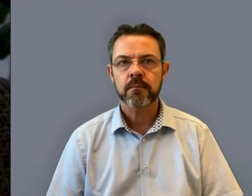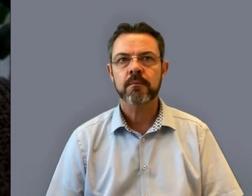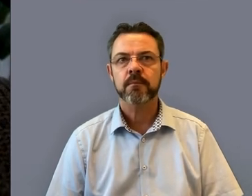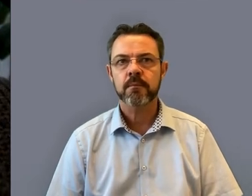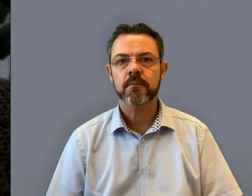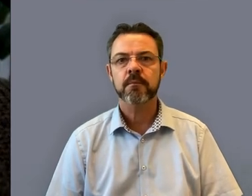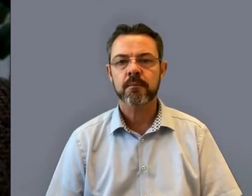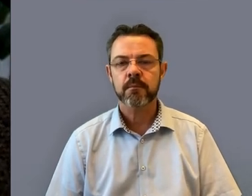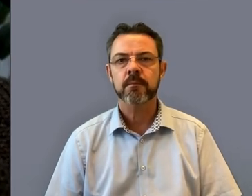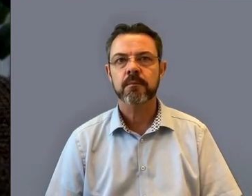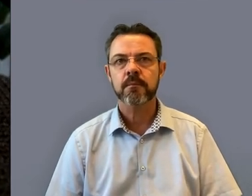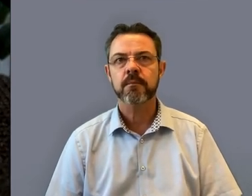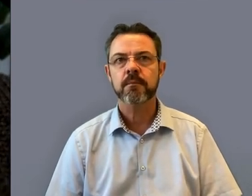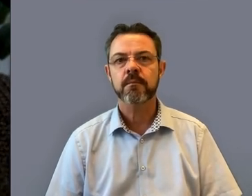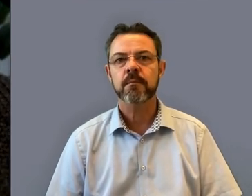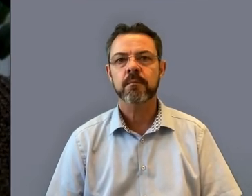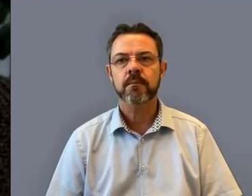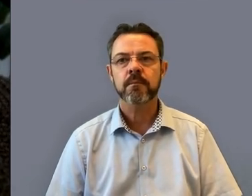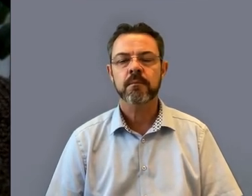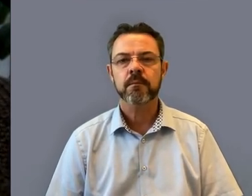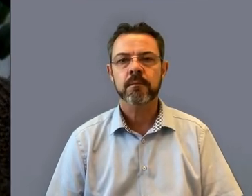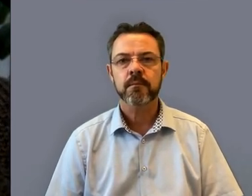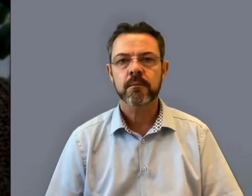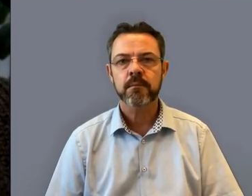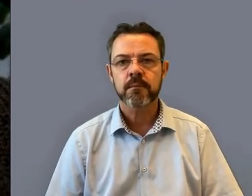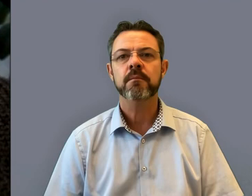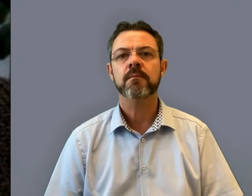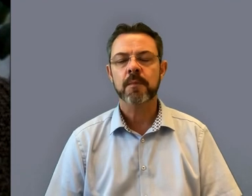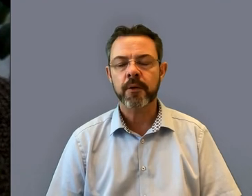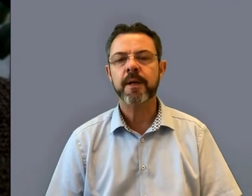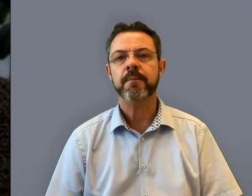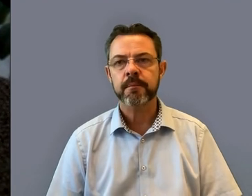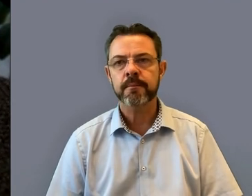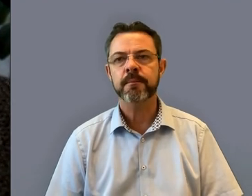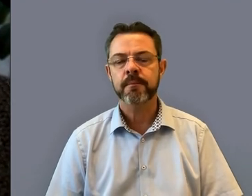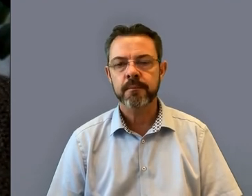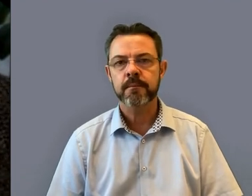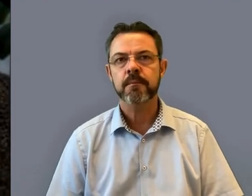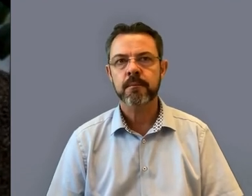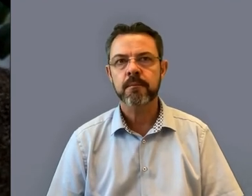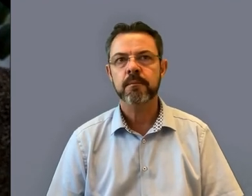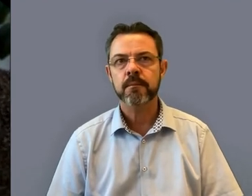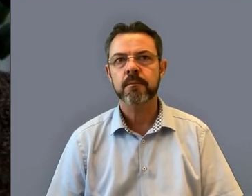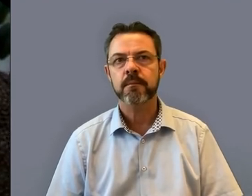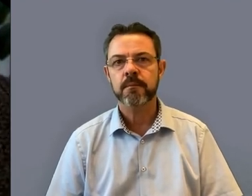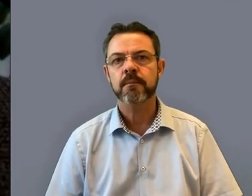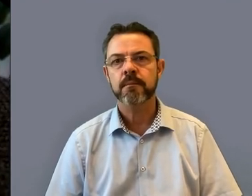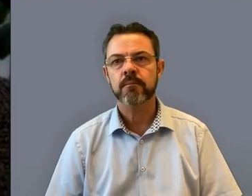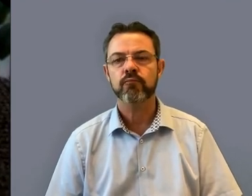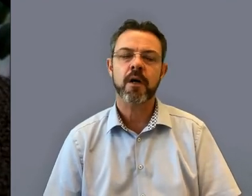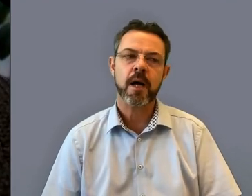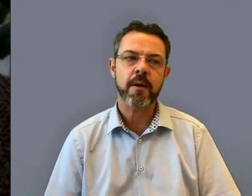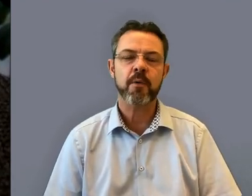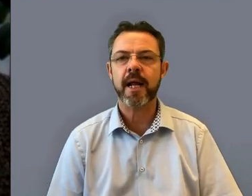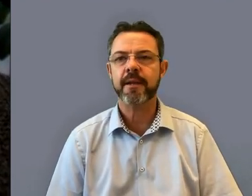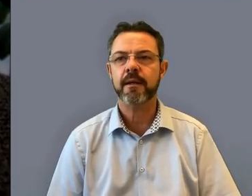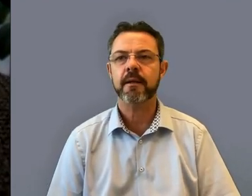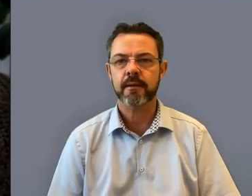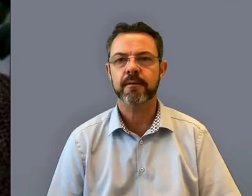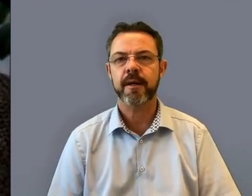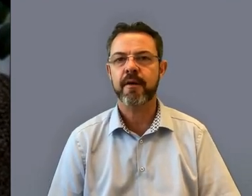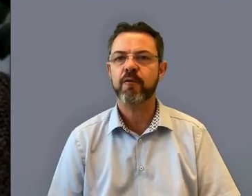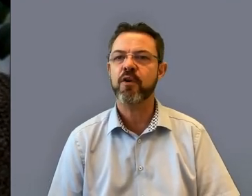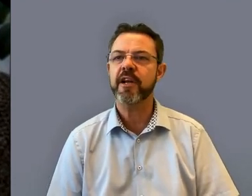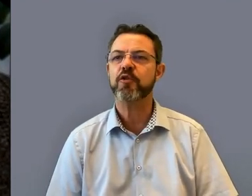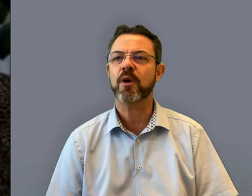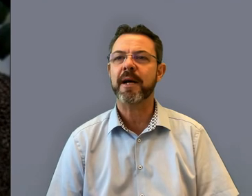or the hyper-optimized ones, they tend to ignore variability and even uncertainty to some extent.